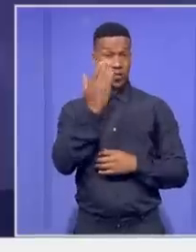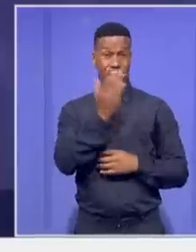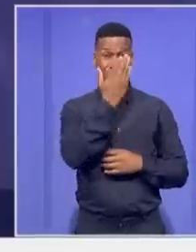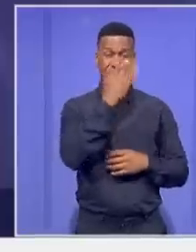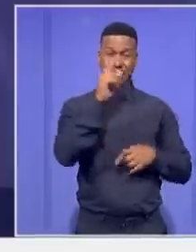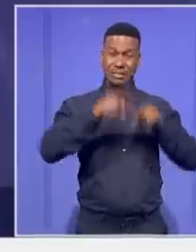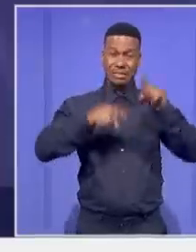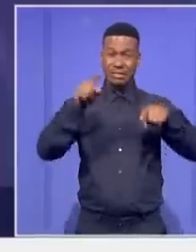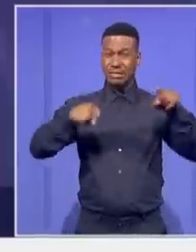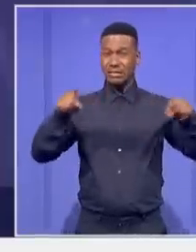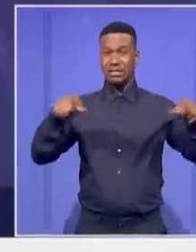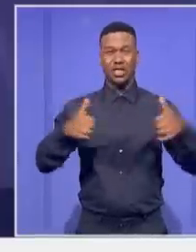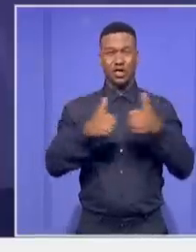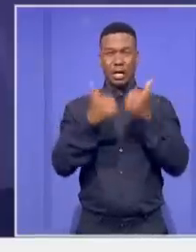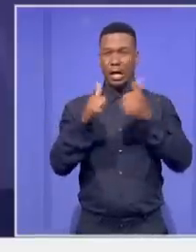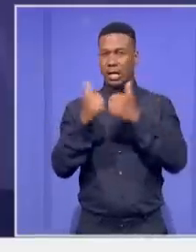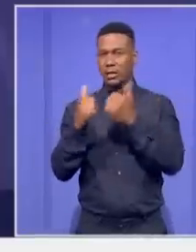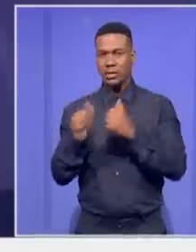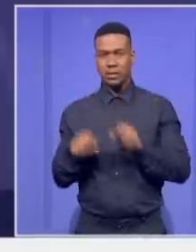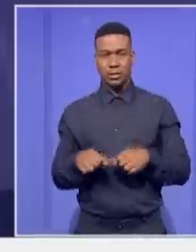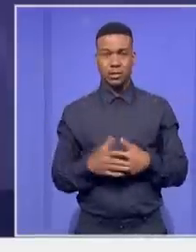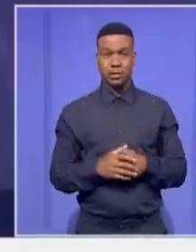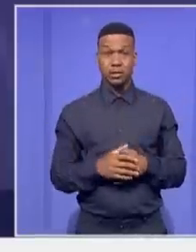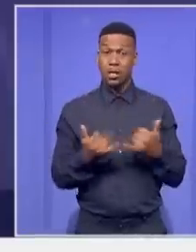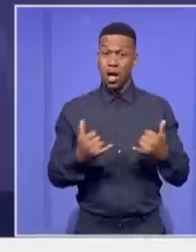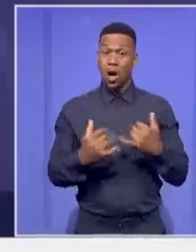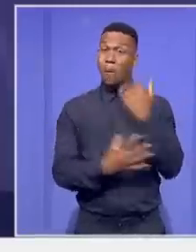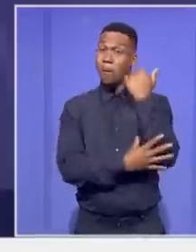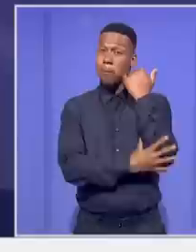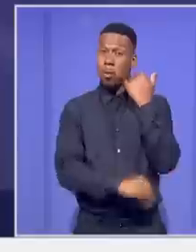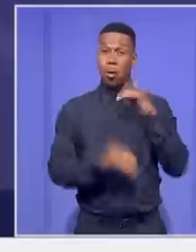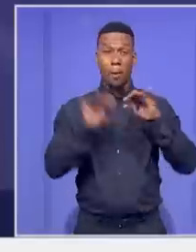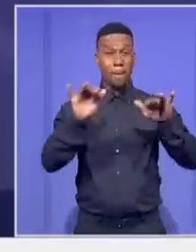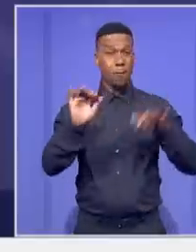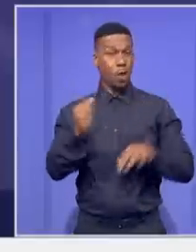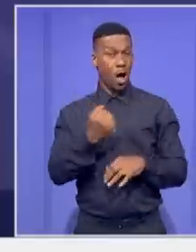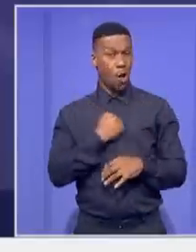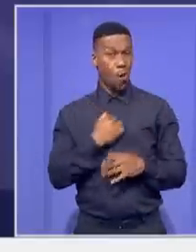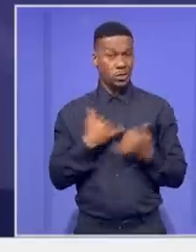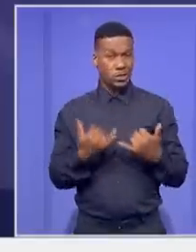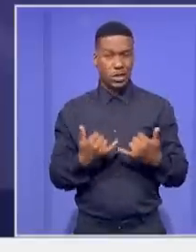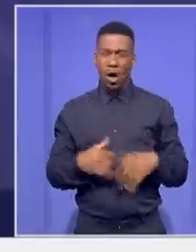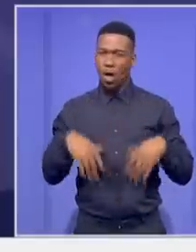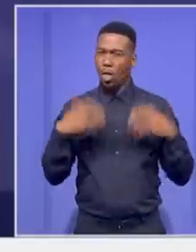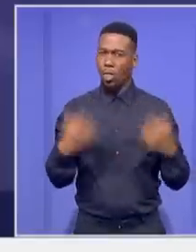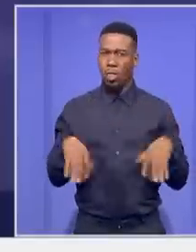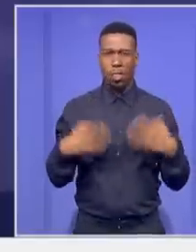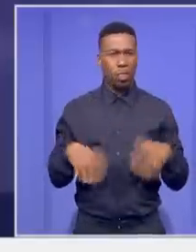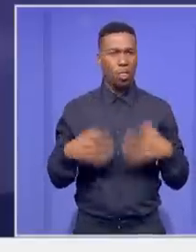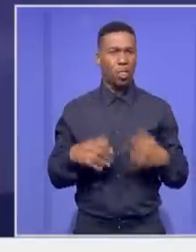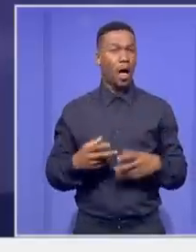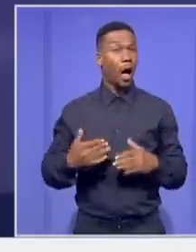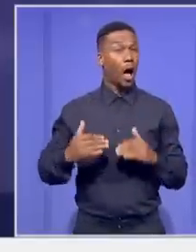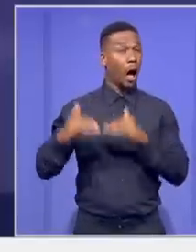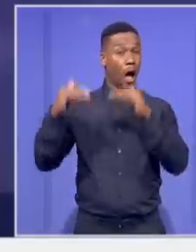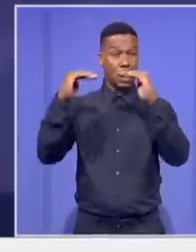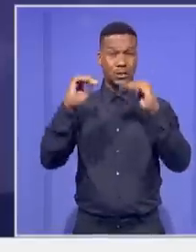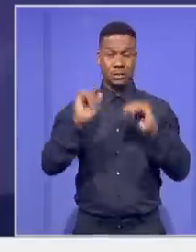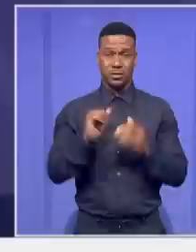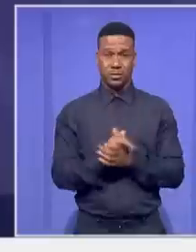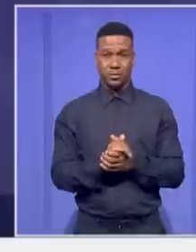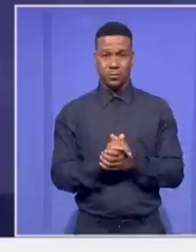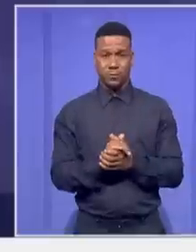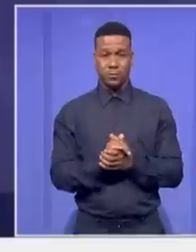and life for the poorest of our citizens has become so incredibly hard. If we wanted the DA